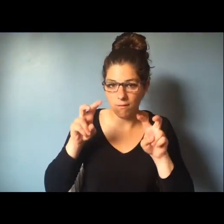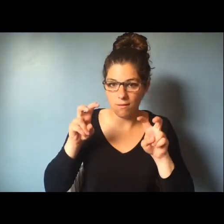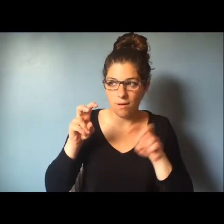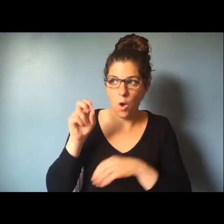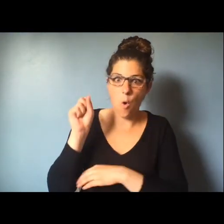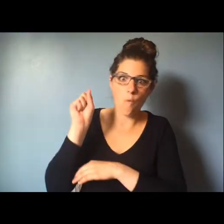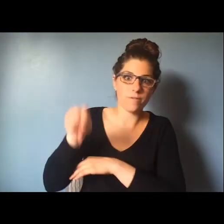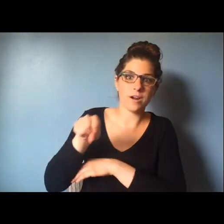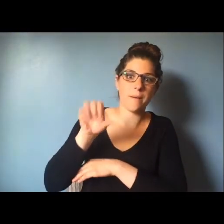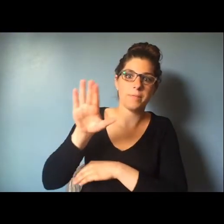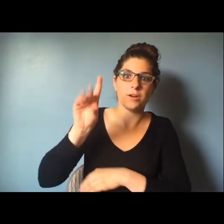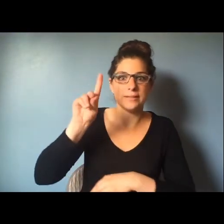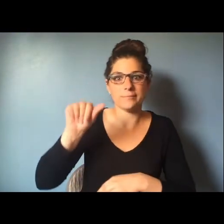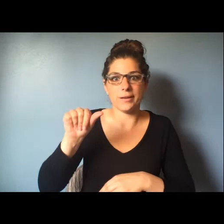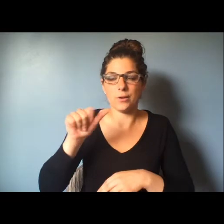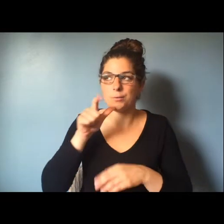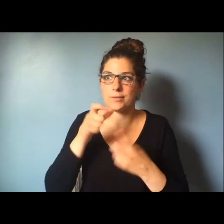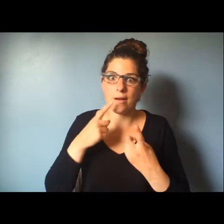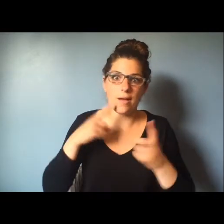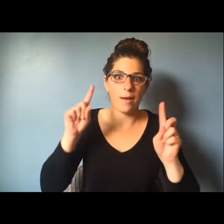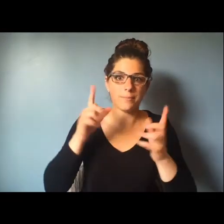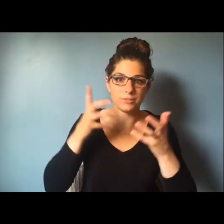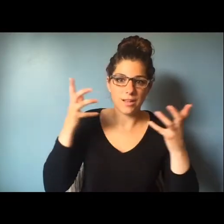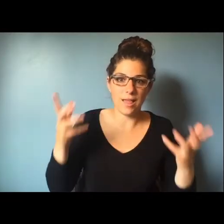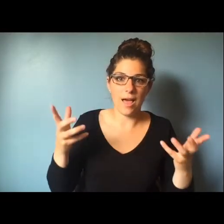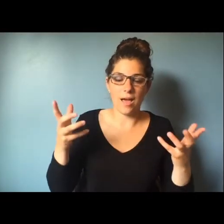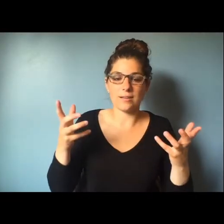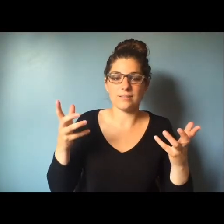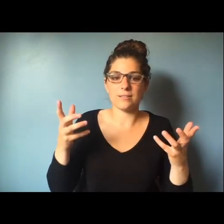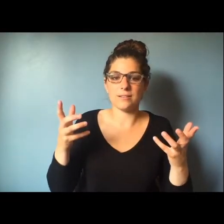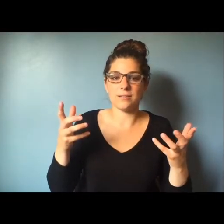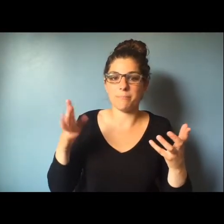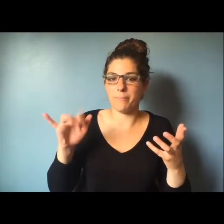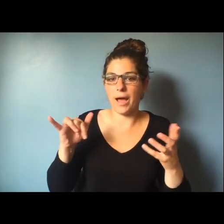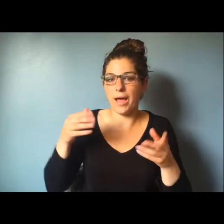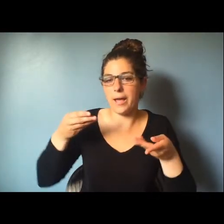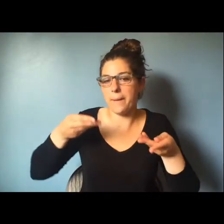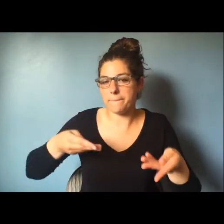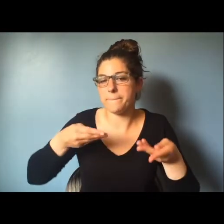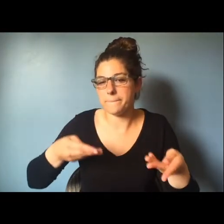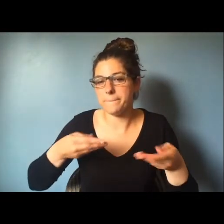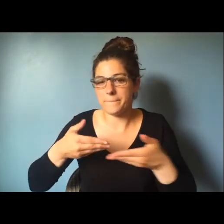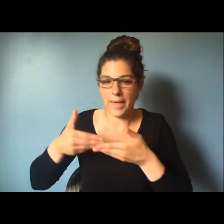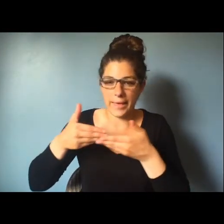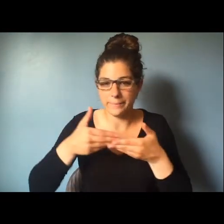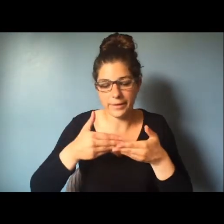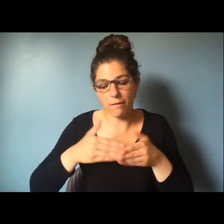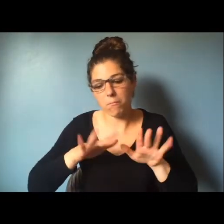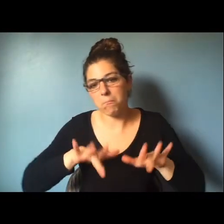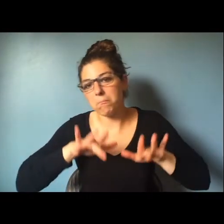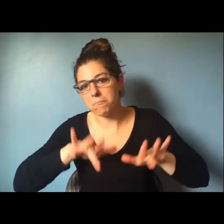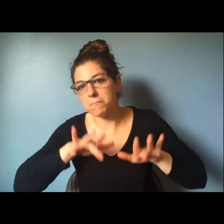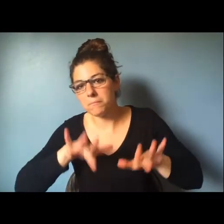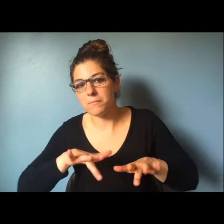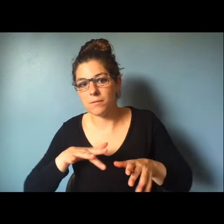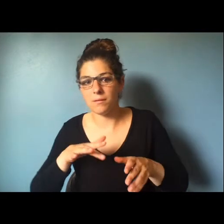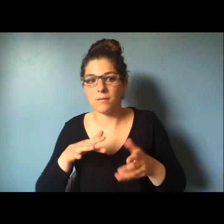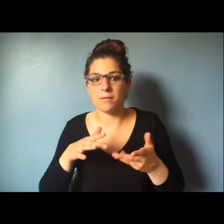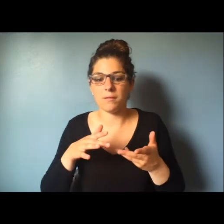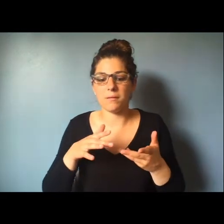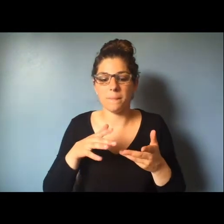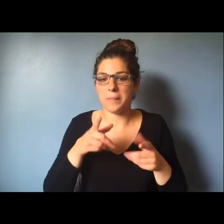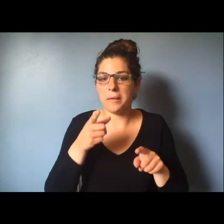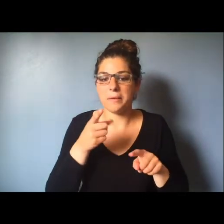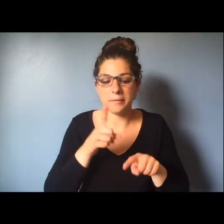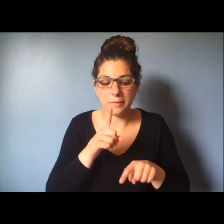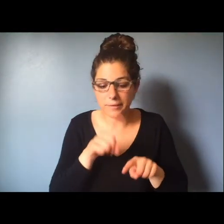their disability or who has accomplished a lot by being babied or by focusing on the things that their child